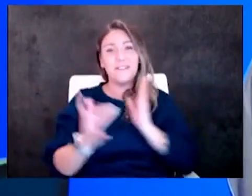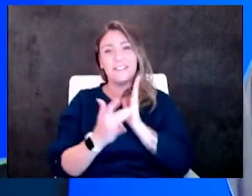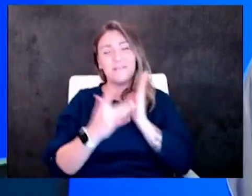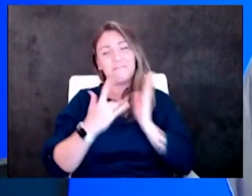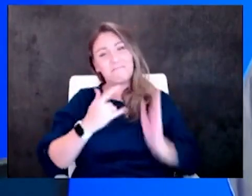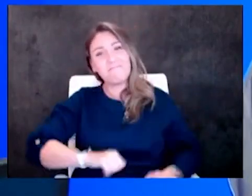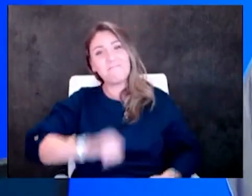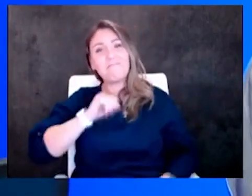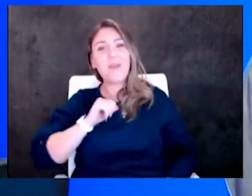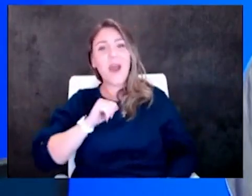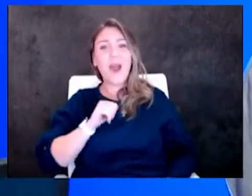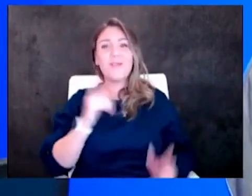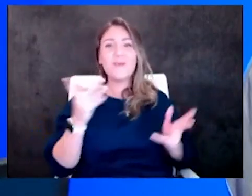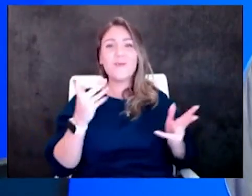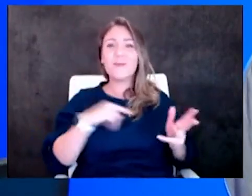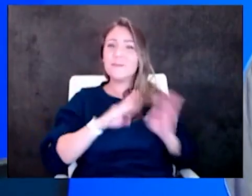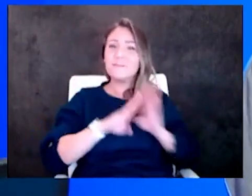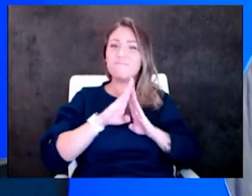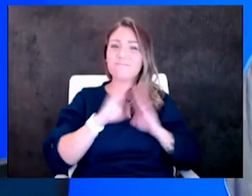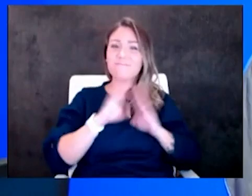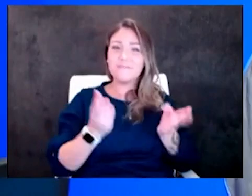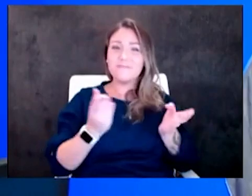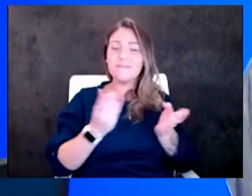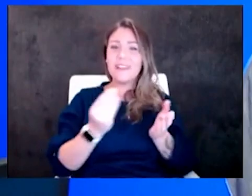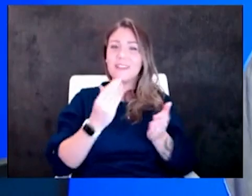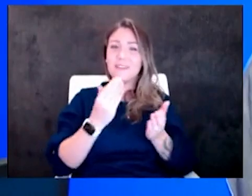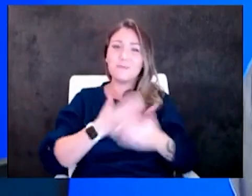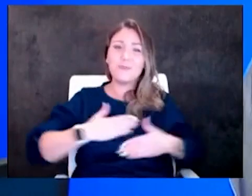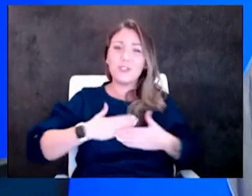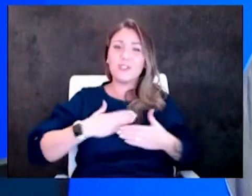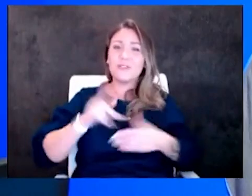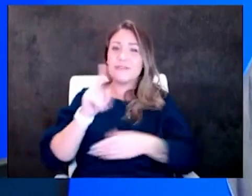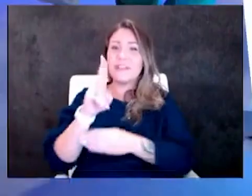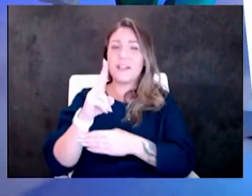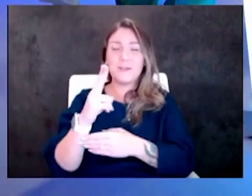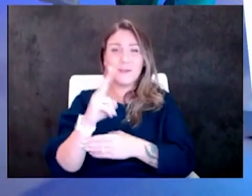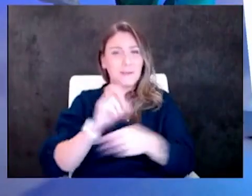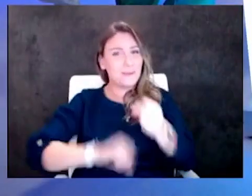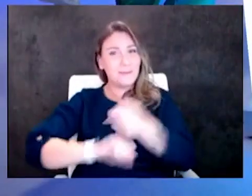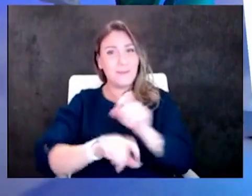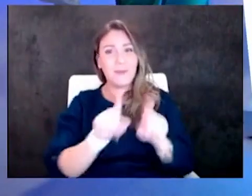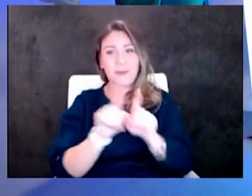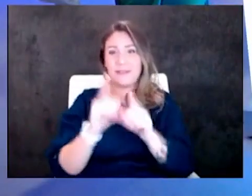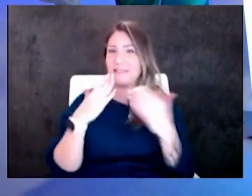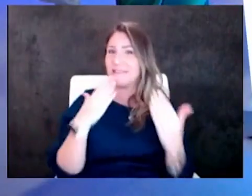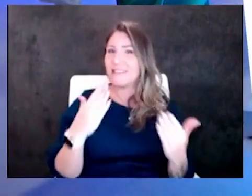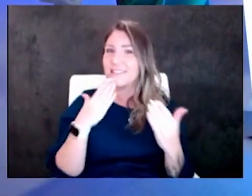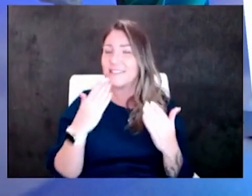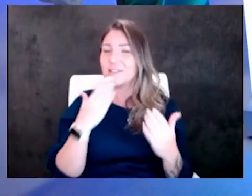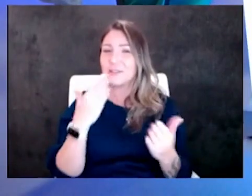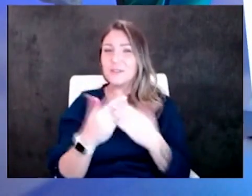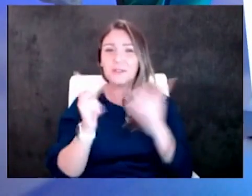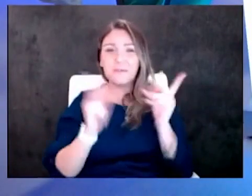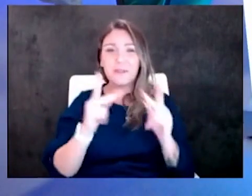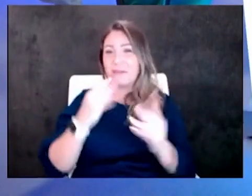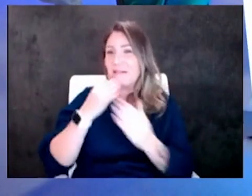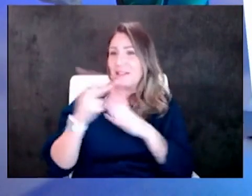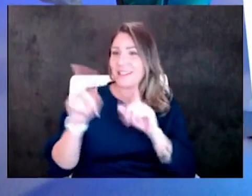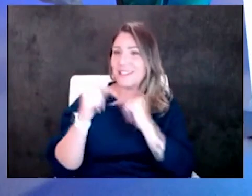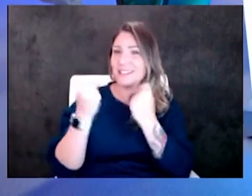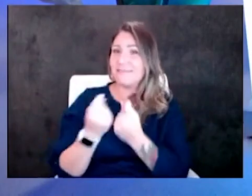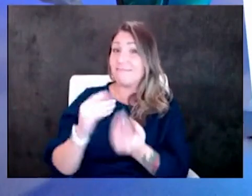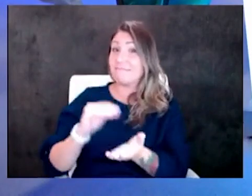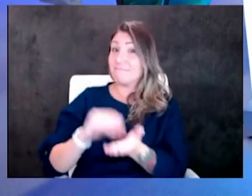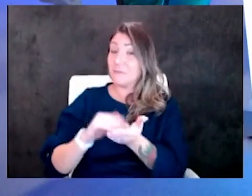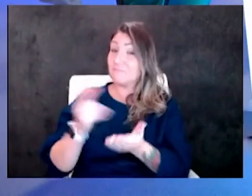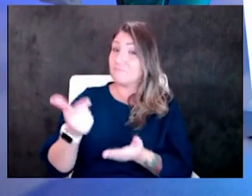built here, and we appreciate KU support. Yeah, well, thank you. And good people, good team. Dr. Reeves, final thoughts.